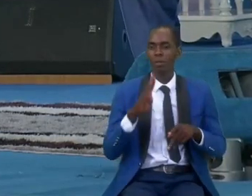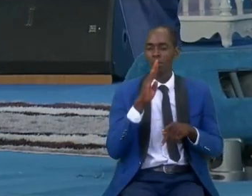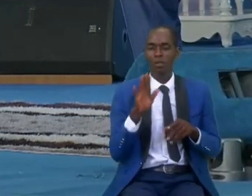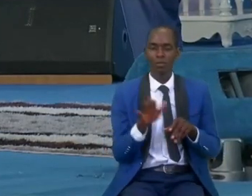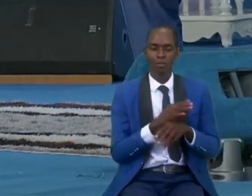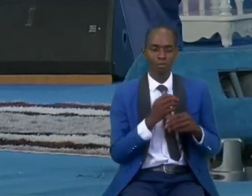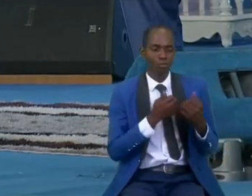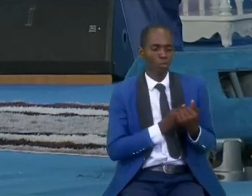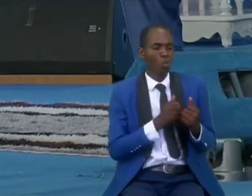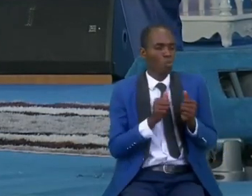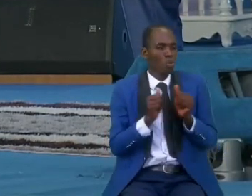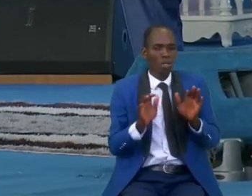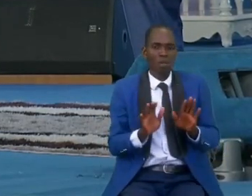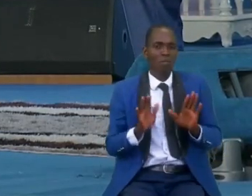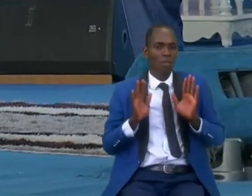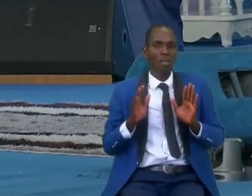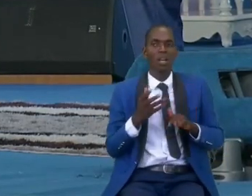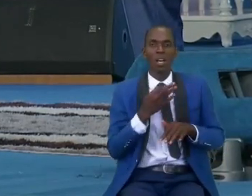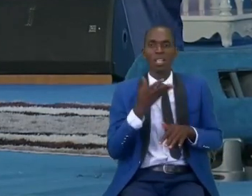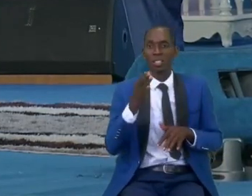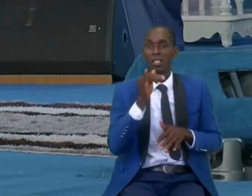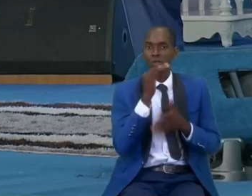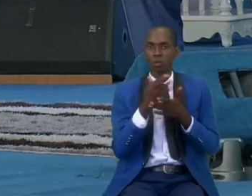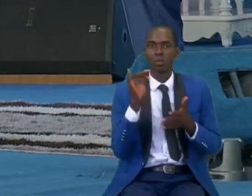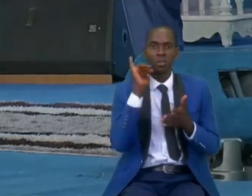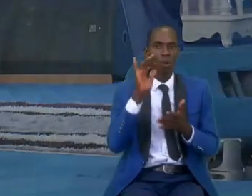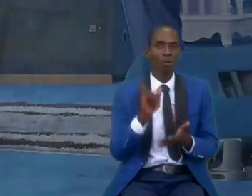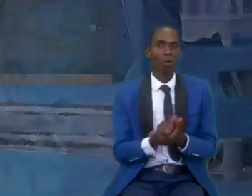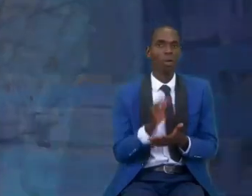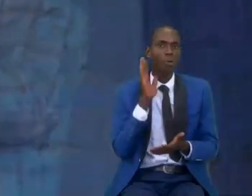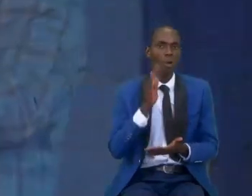There's something that whatever you do,